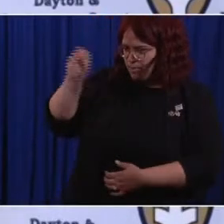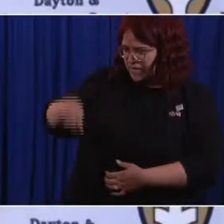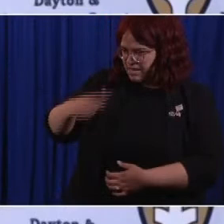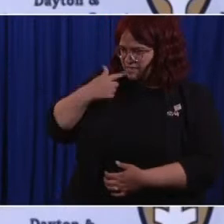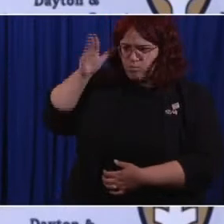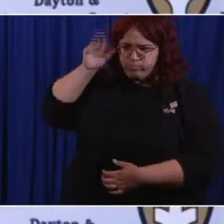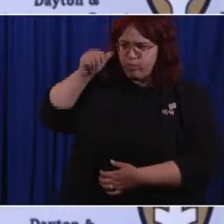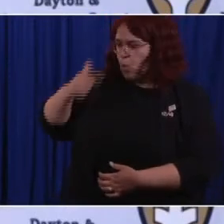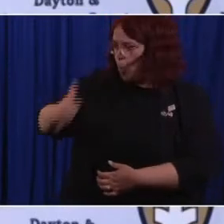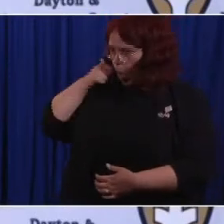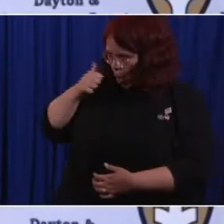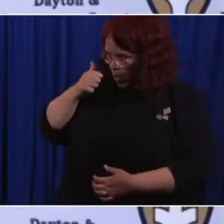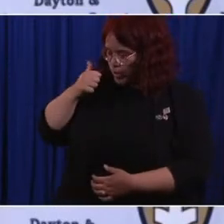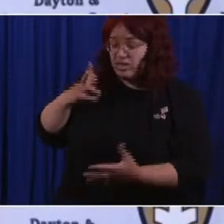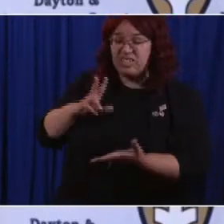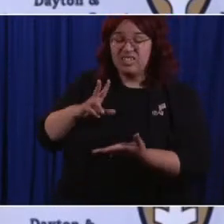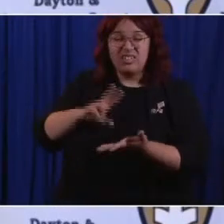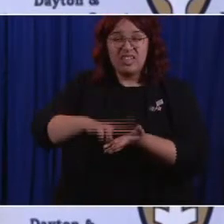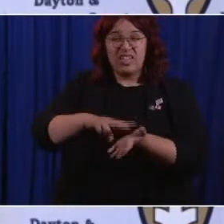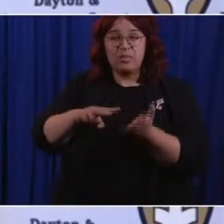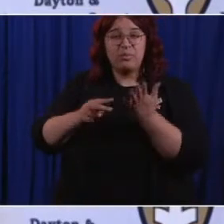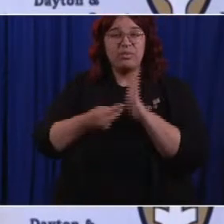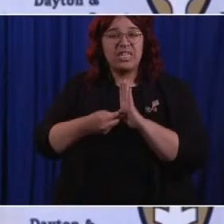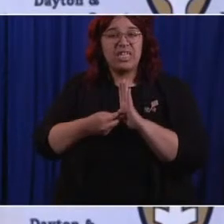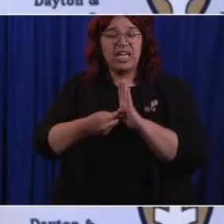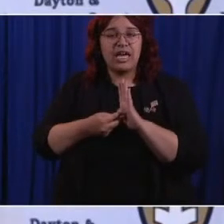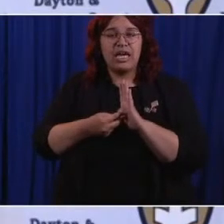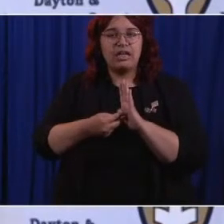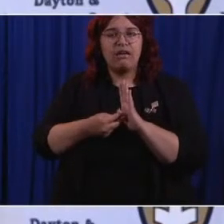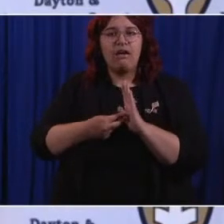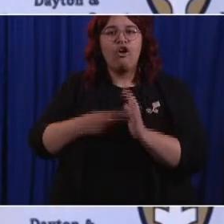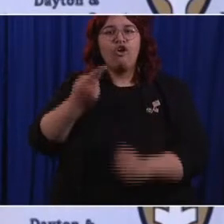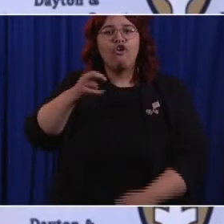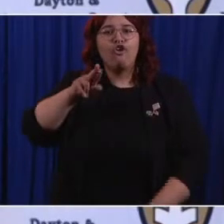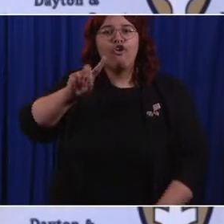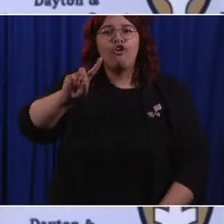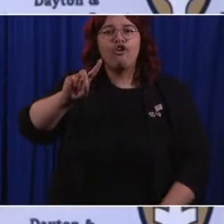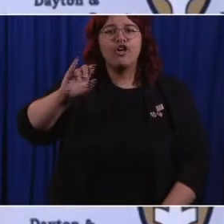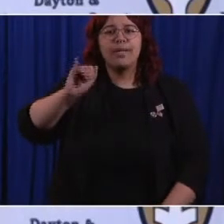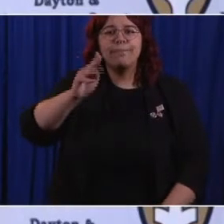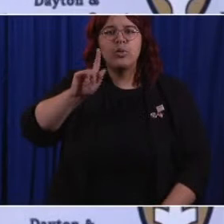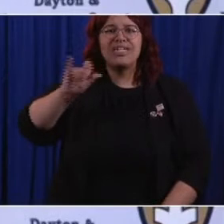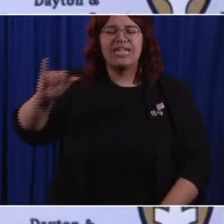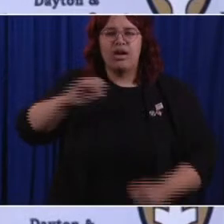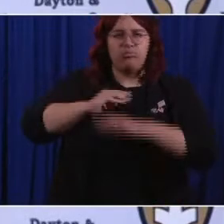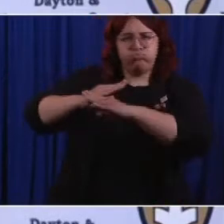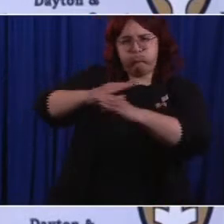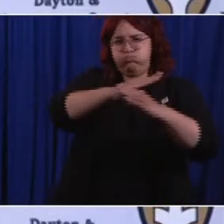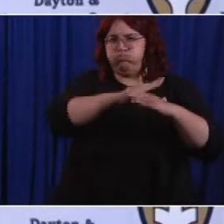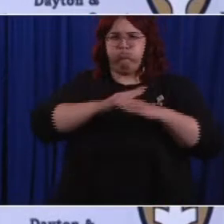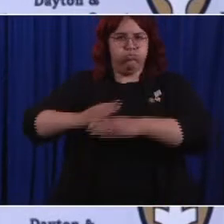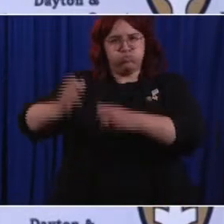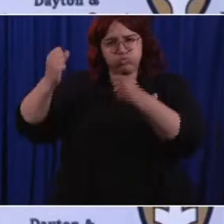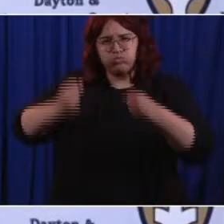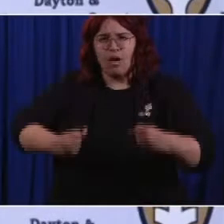So are you ever going to be able to get to herd immunity or get out of this if